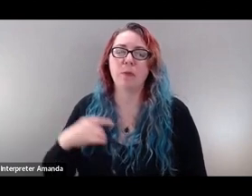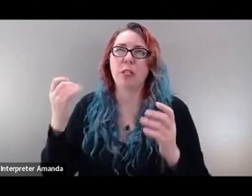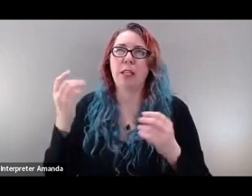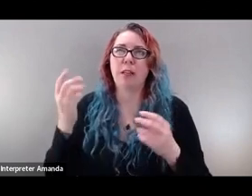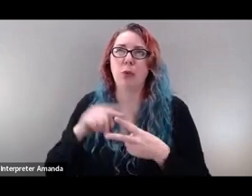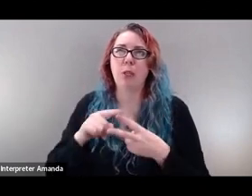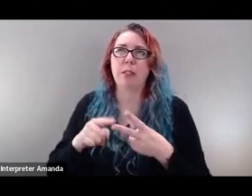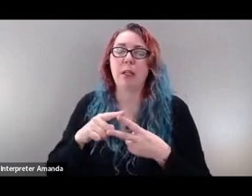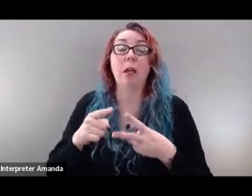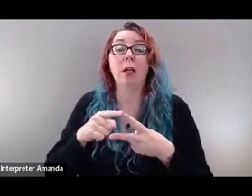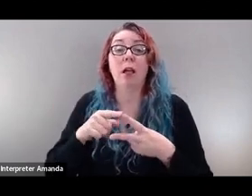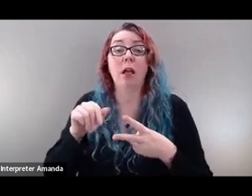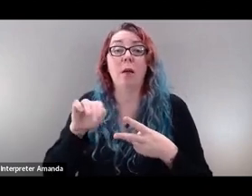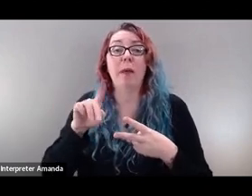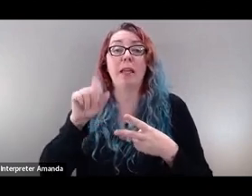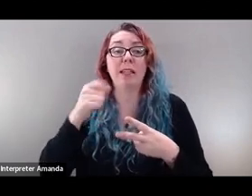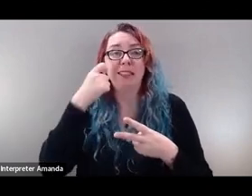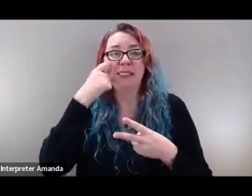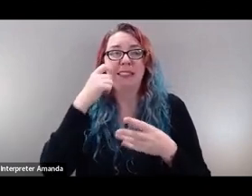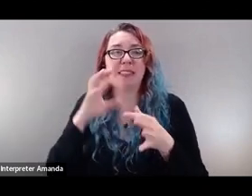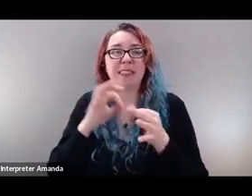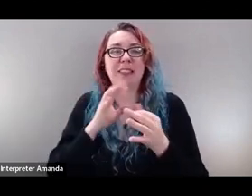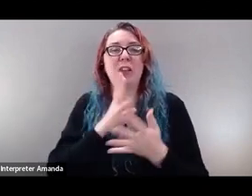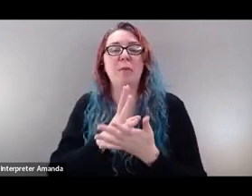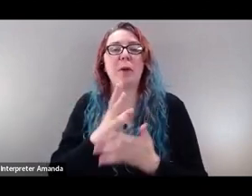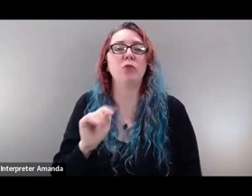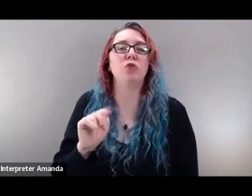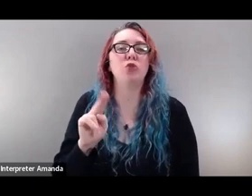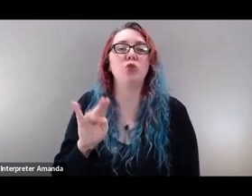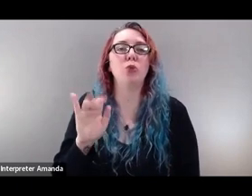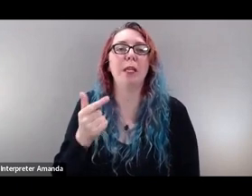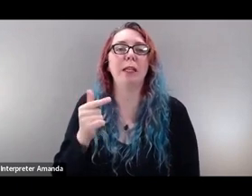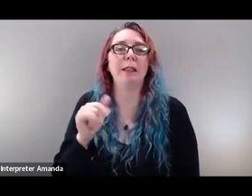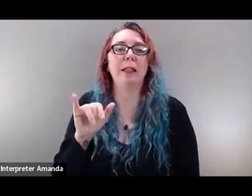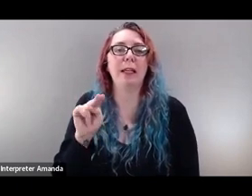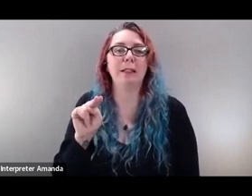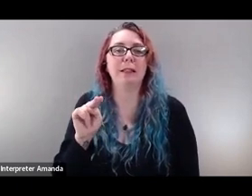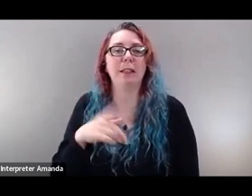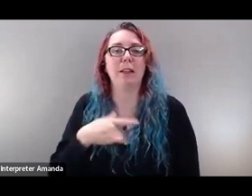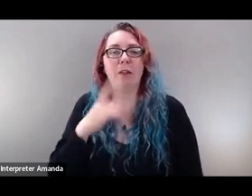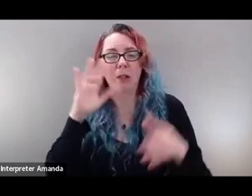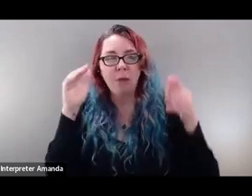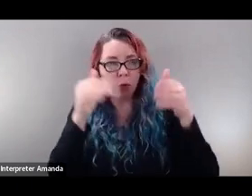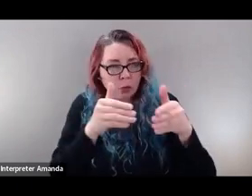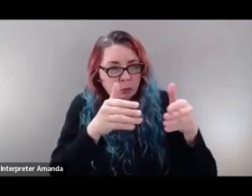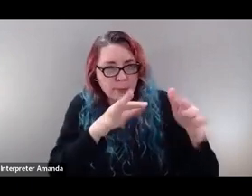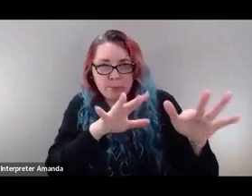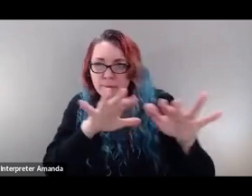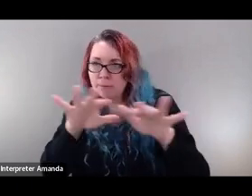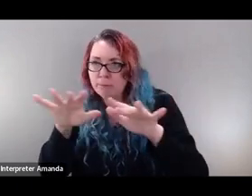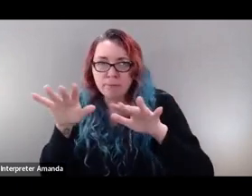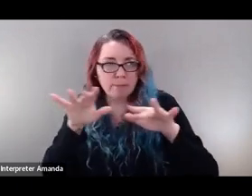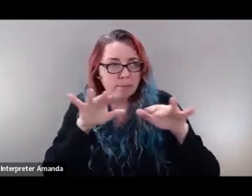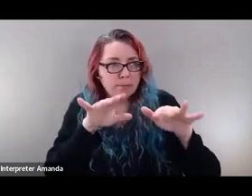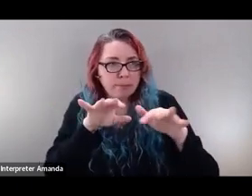about tuning in. Because I really think of a project like this, but also this sense of wanting to think about how it is